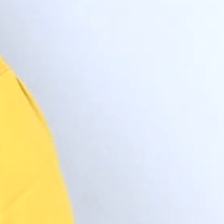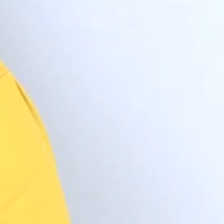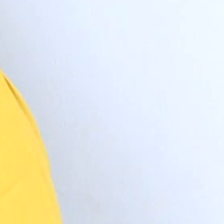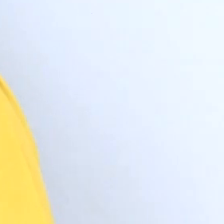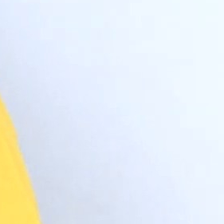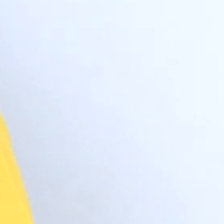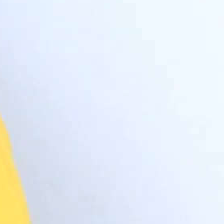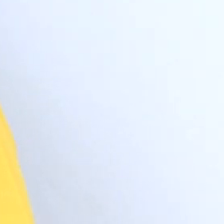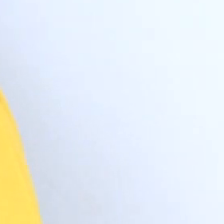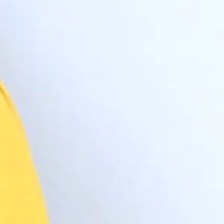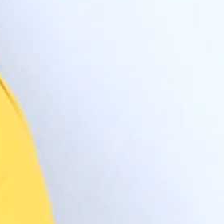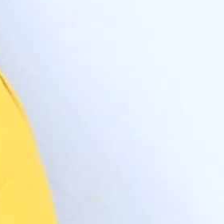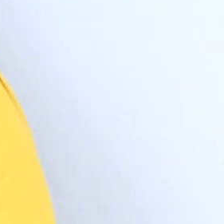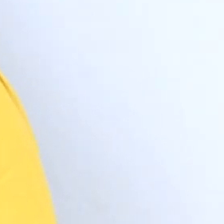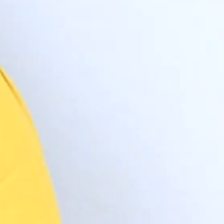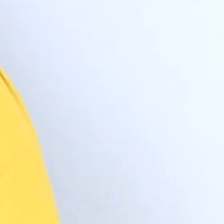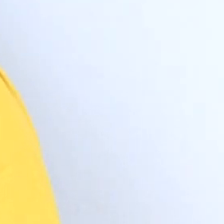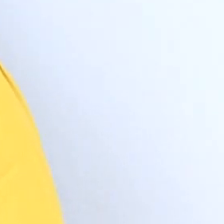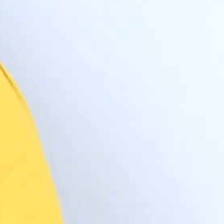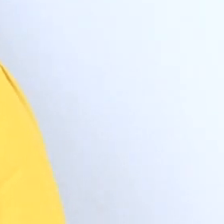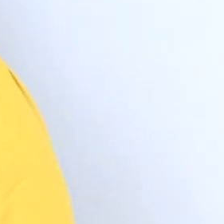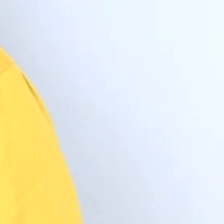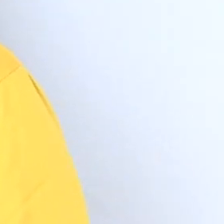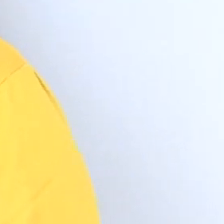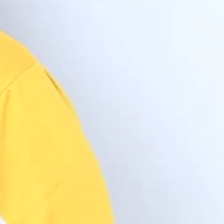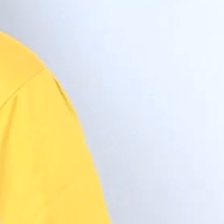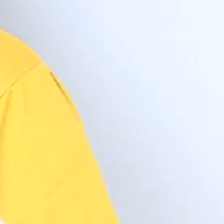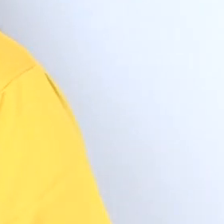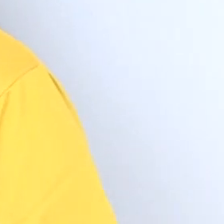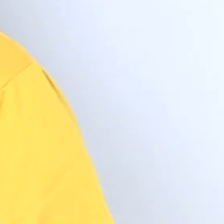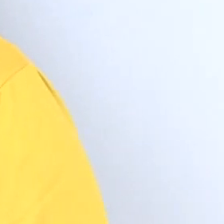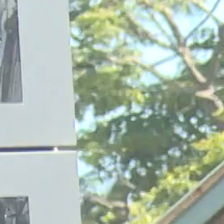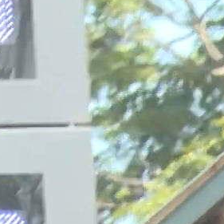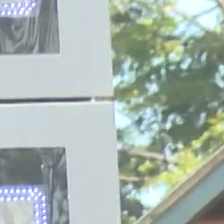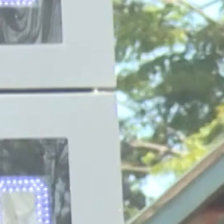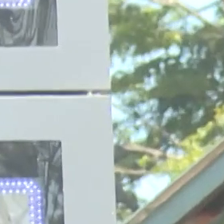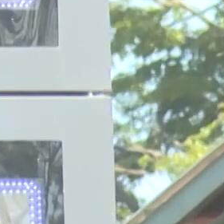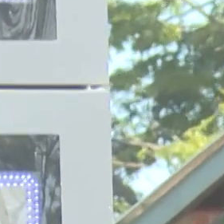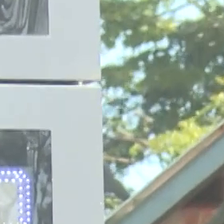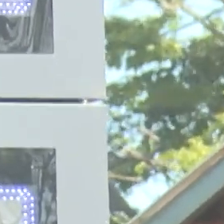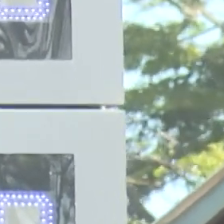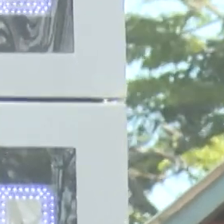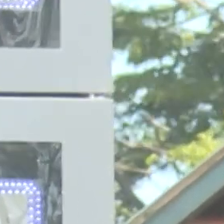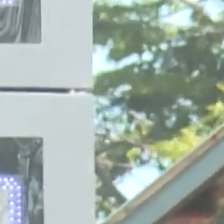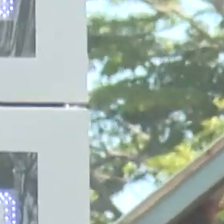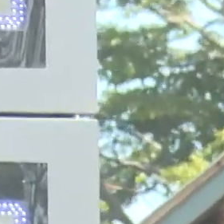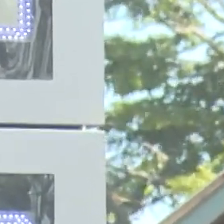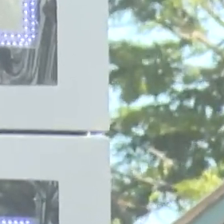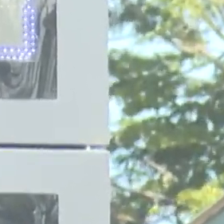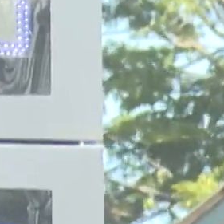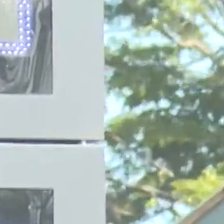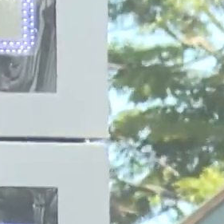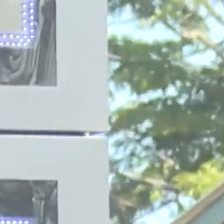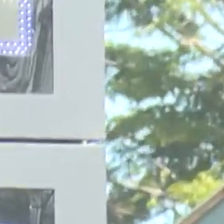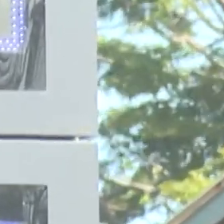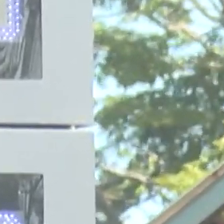are trying to help them to provide services to them that can at least help them. It is important that provision of